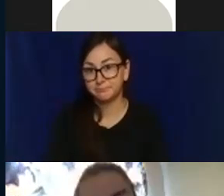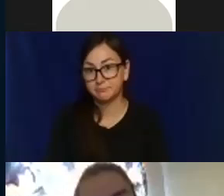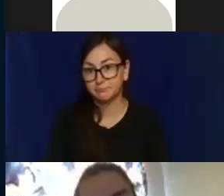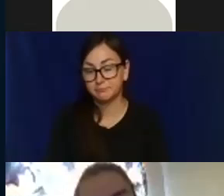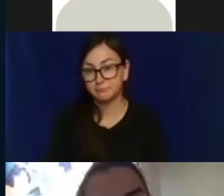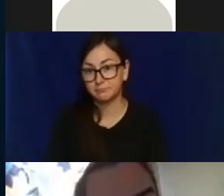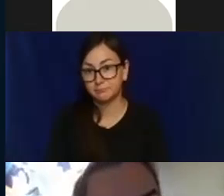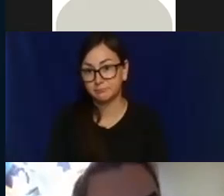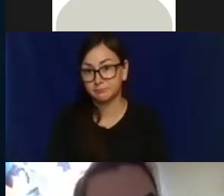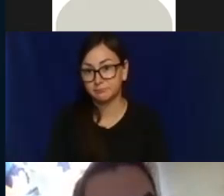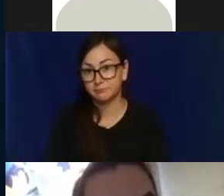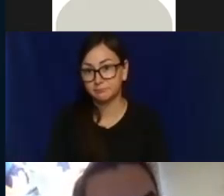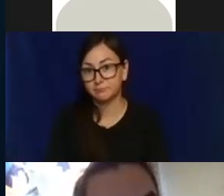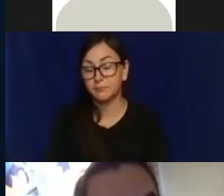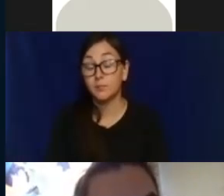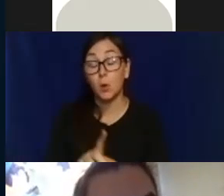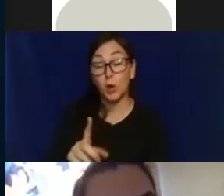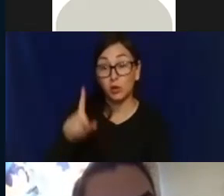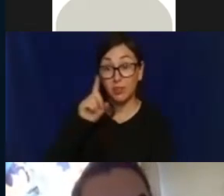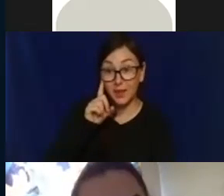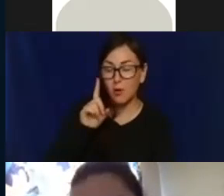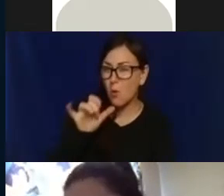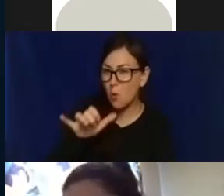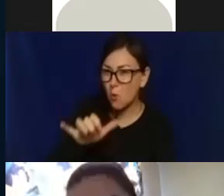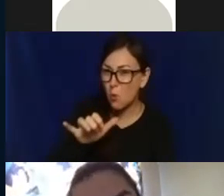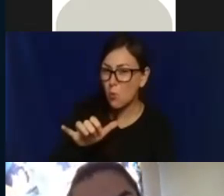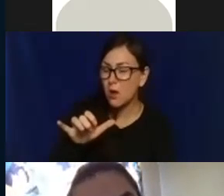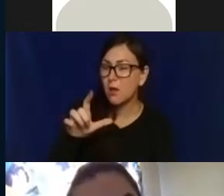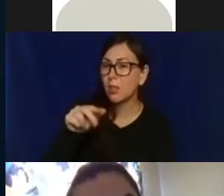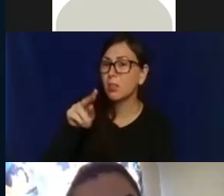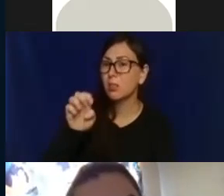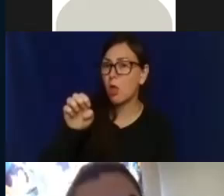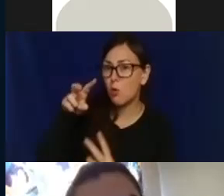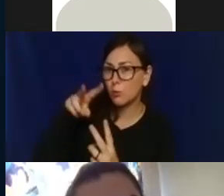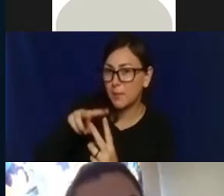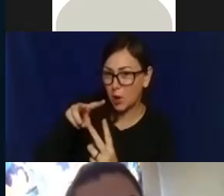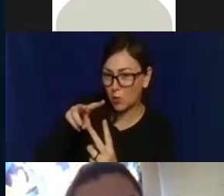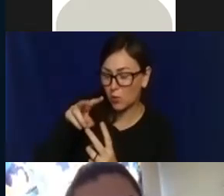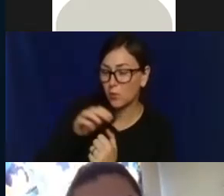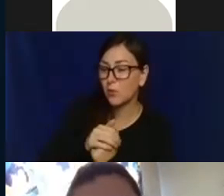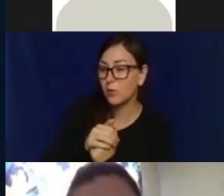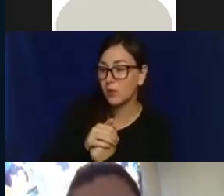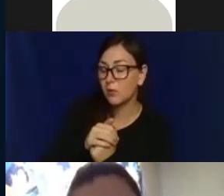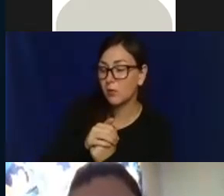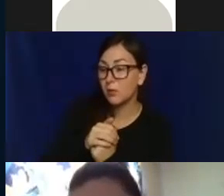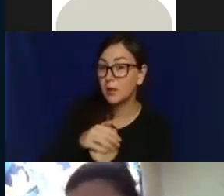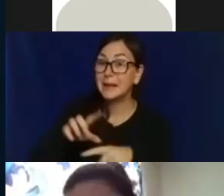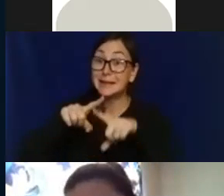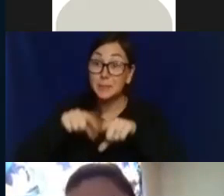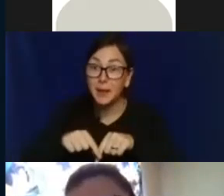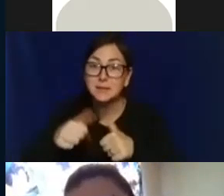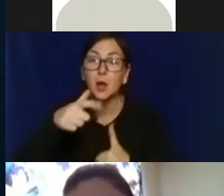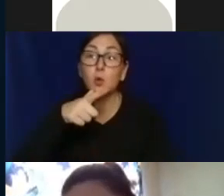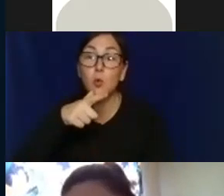you think there's a lone pair, you know, it depends on who the central atom